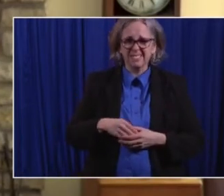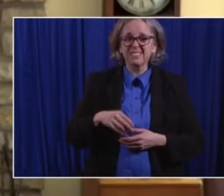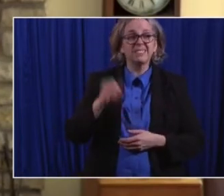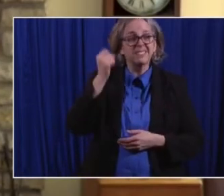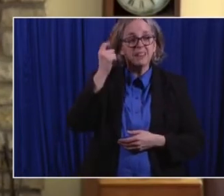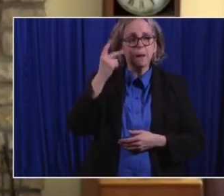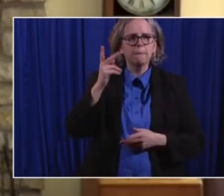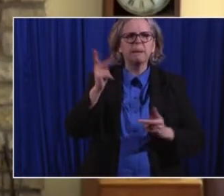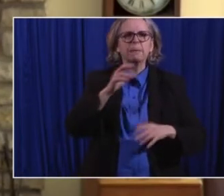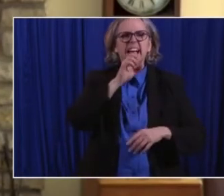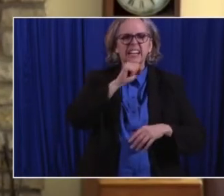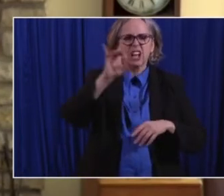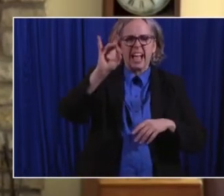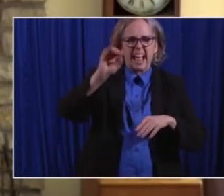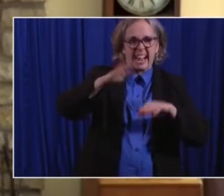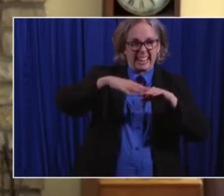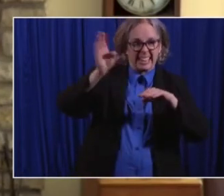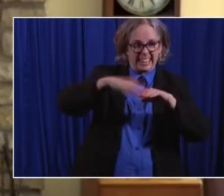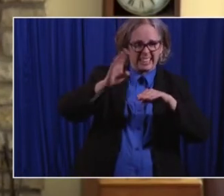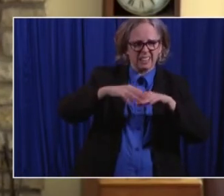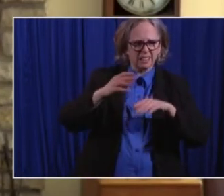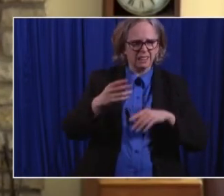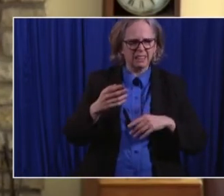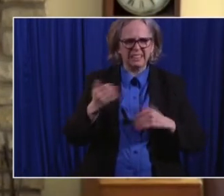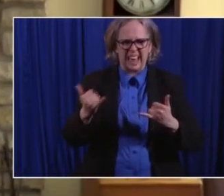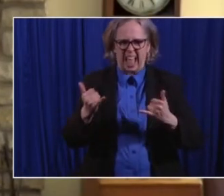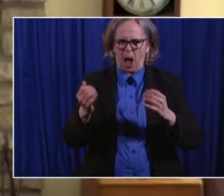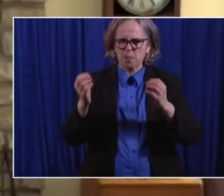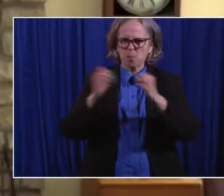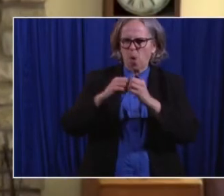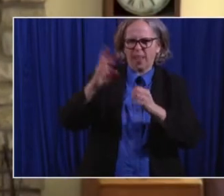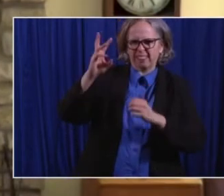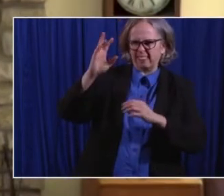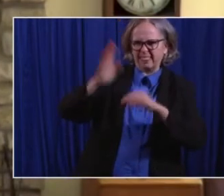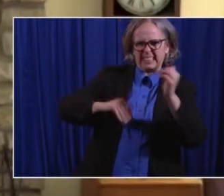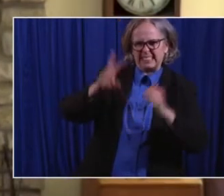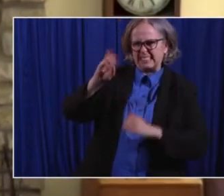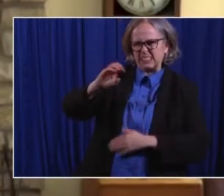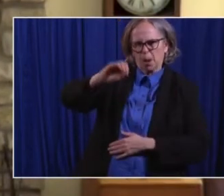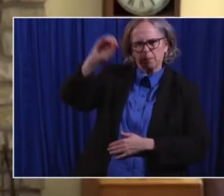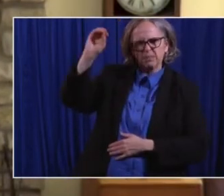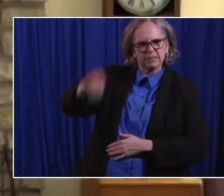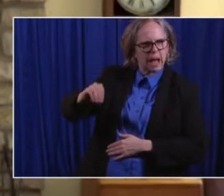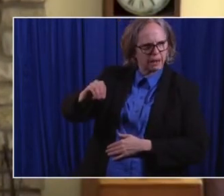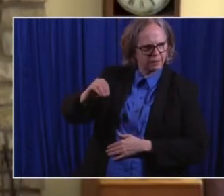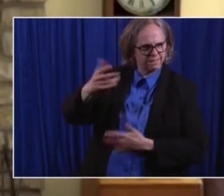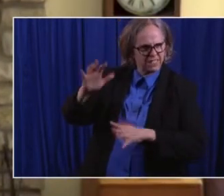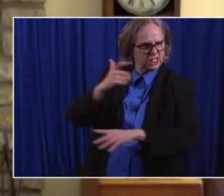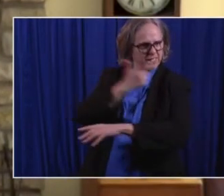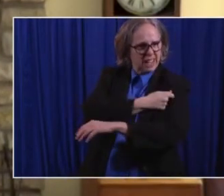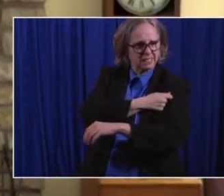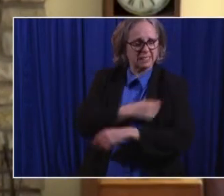age and older, we are now over 60%. Of people 75 to 79, we are over